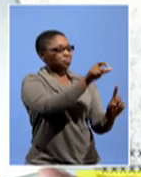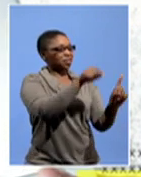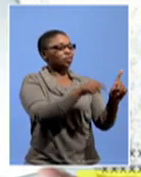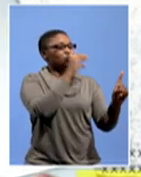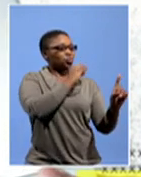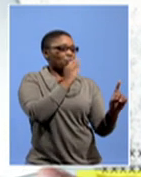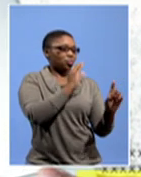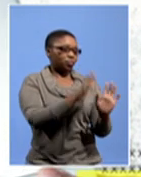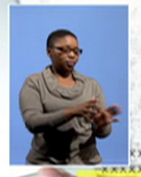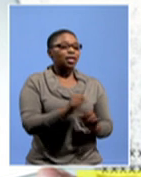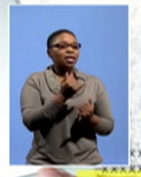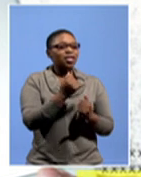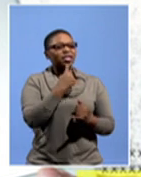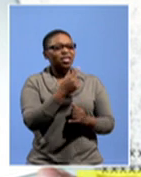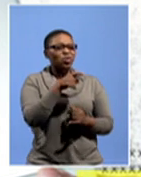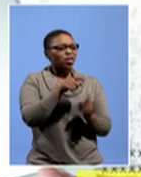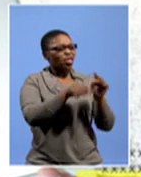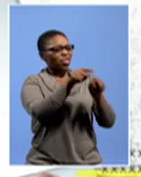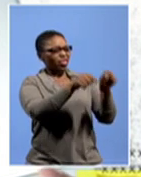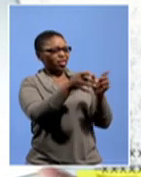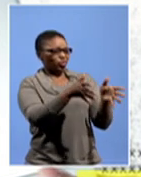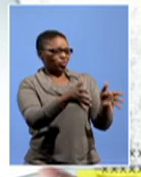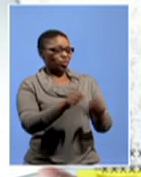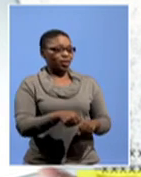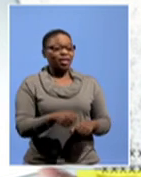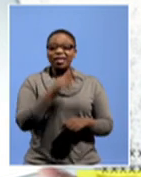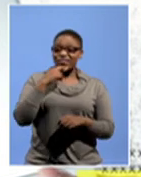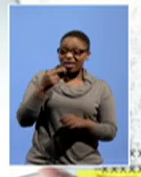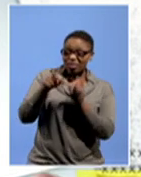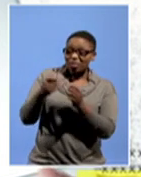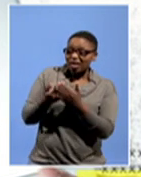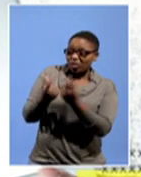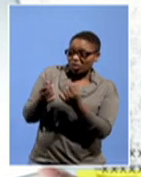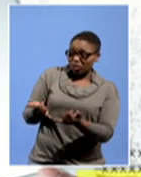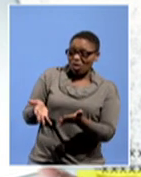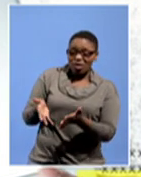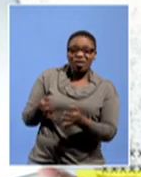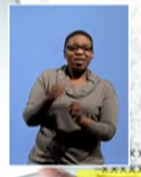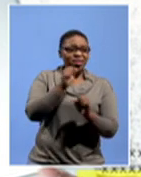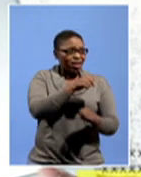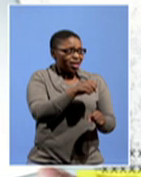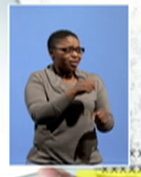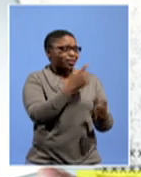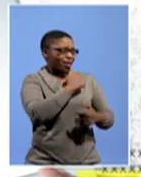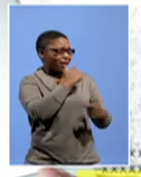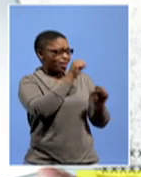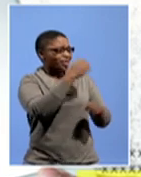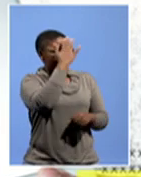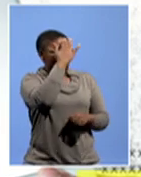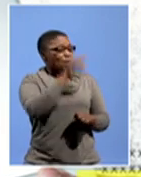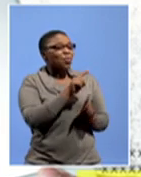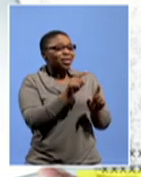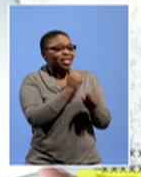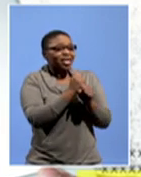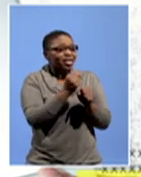evil agent, you're this, you're that, you're this and that. Really? Until they you call don't, journalists and Stratcom? They don't. No. Really? I know, but they just don't let you talk.